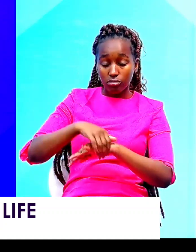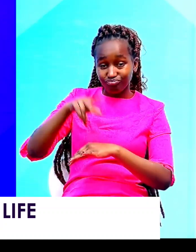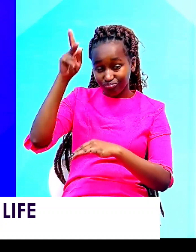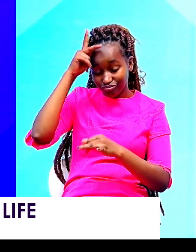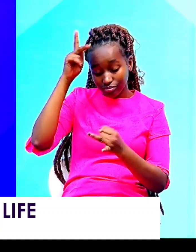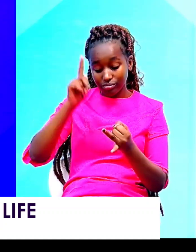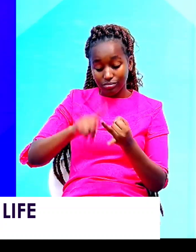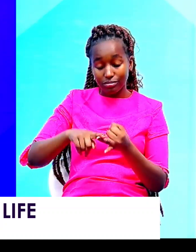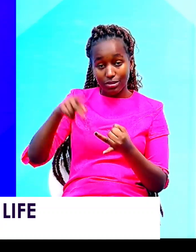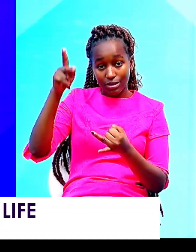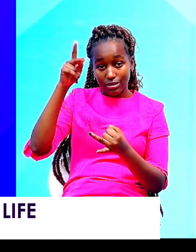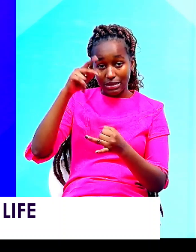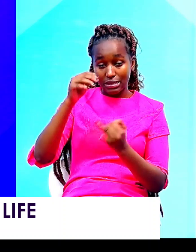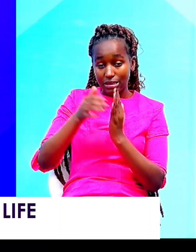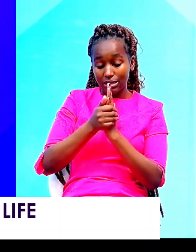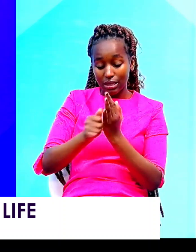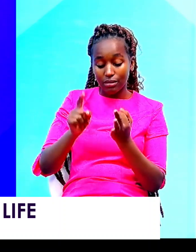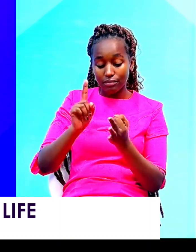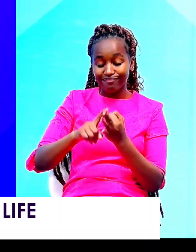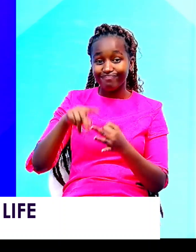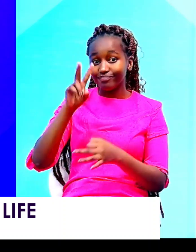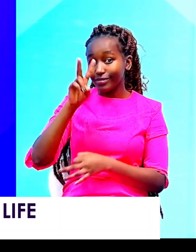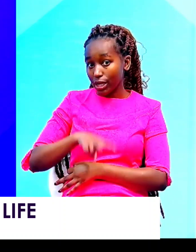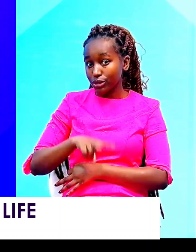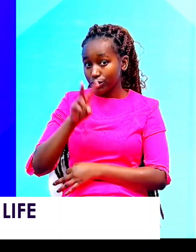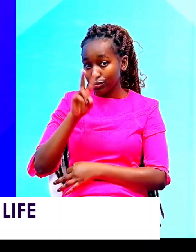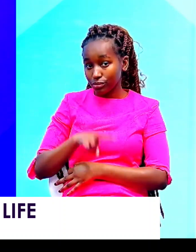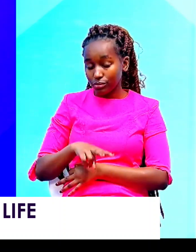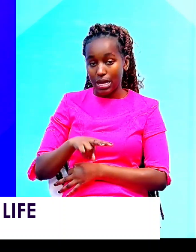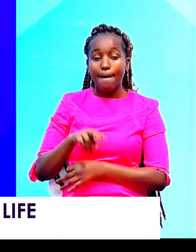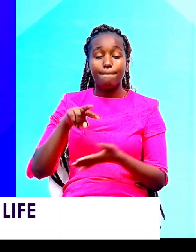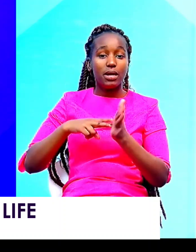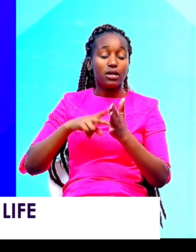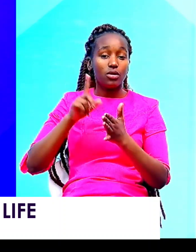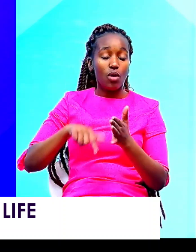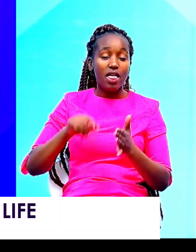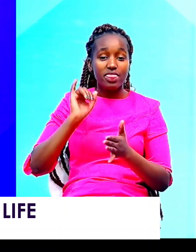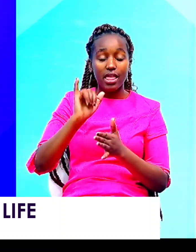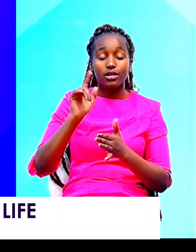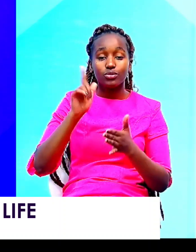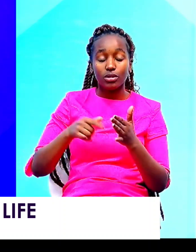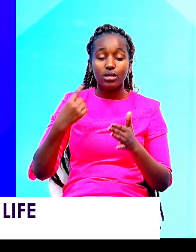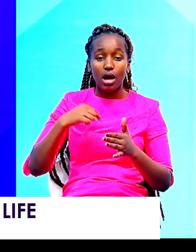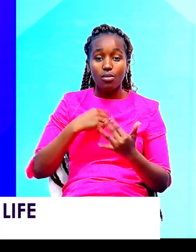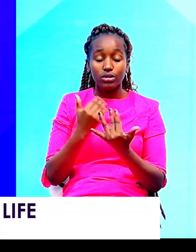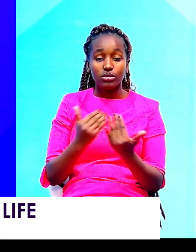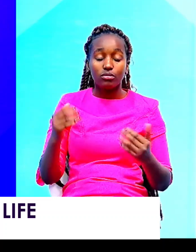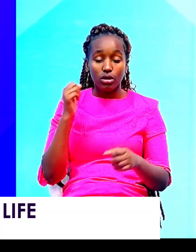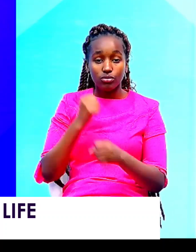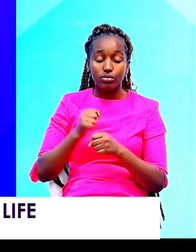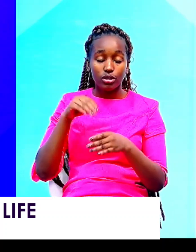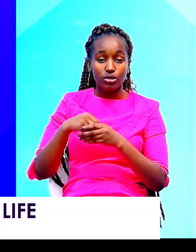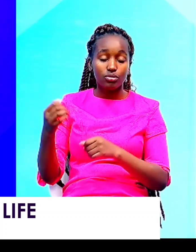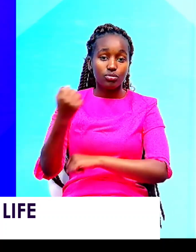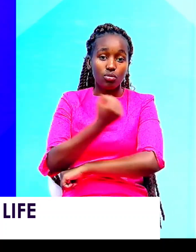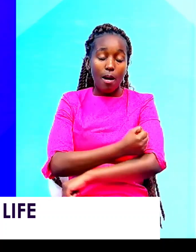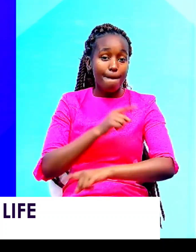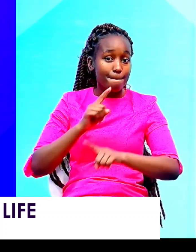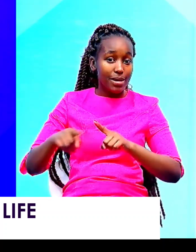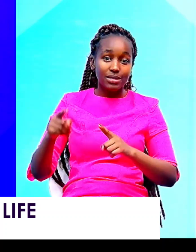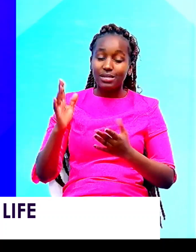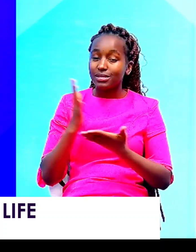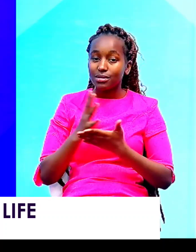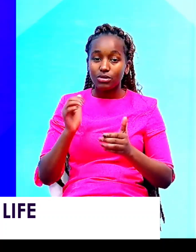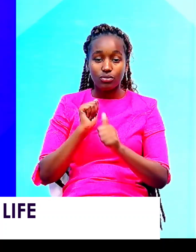also attitude. So these are the things that our children were doing in school. These are the things that we did in school. The only unfortunate thing